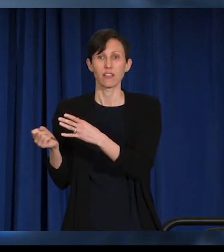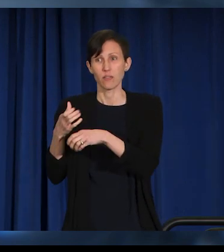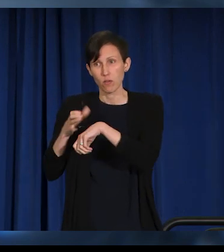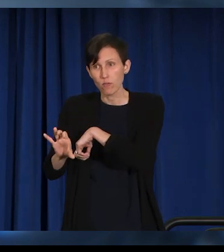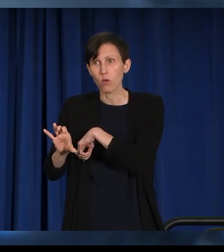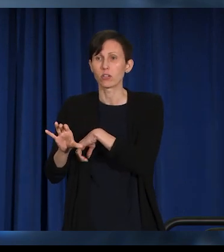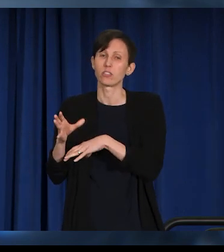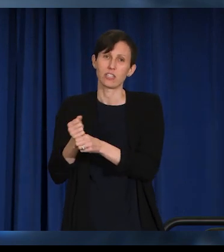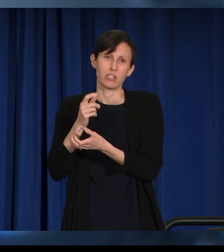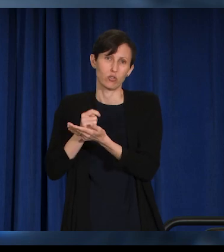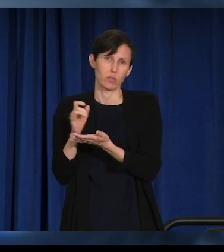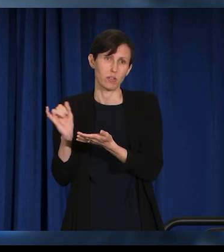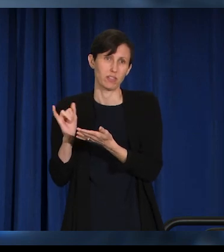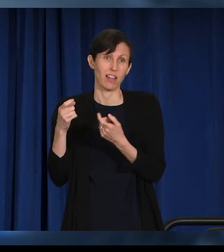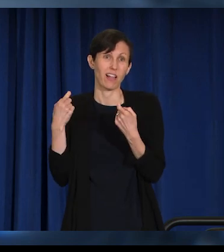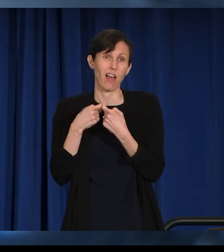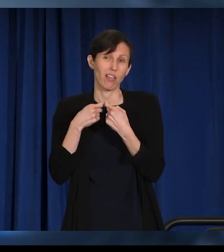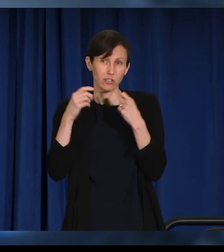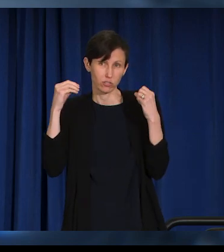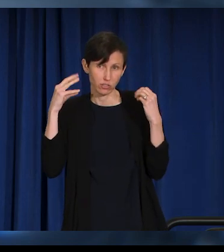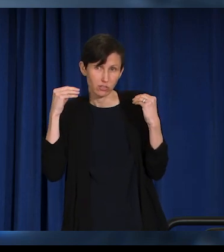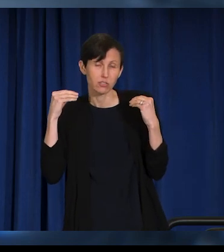therapy.